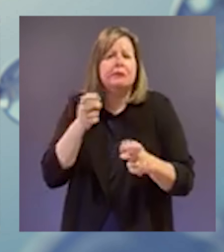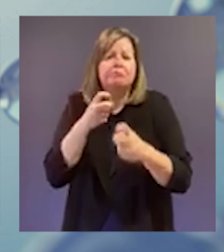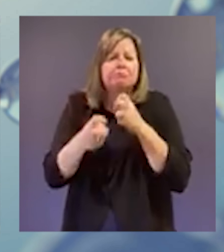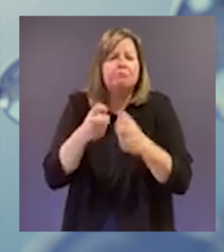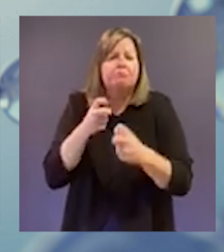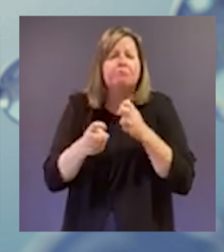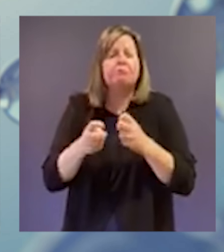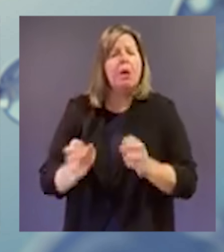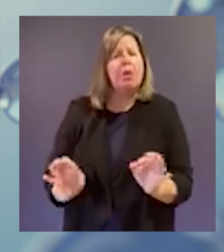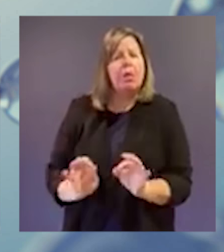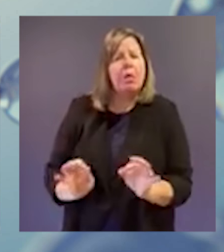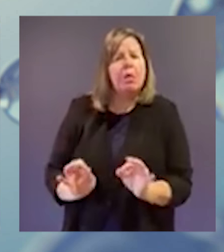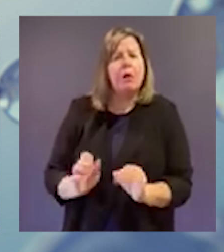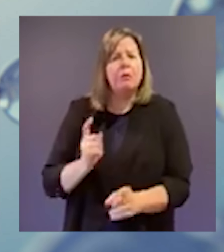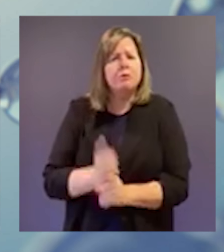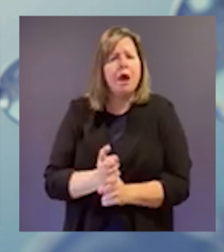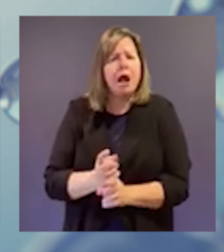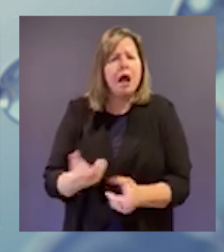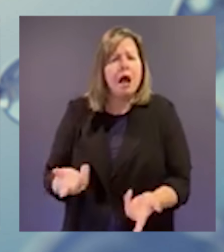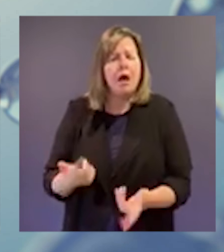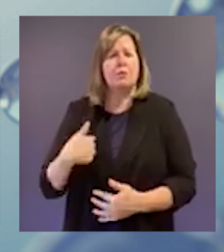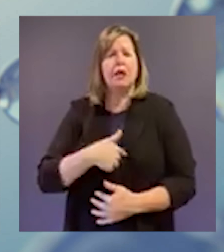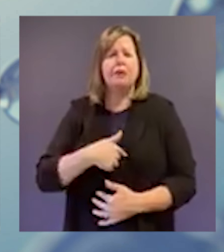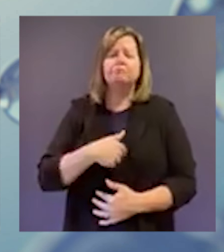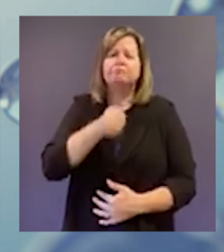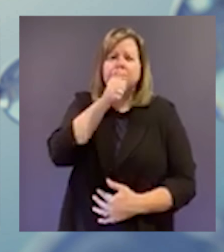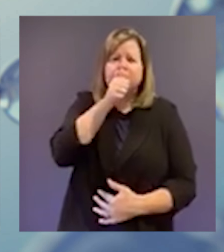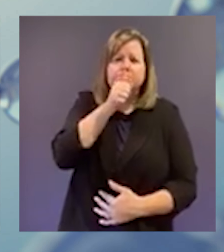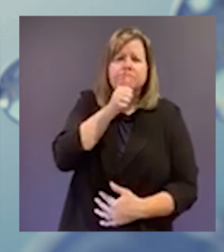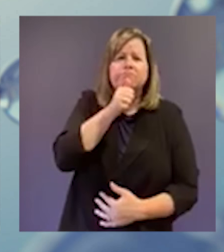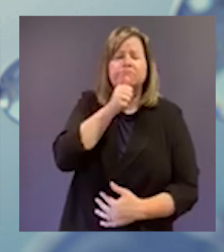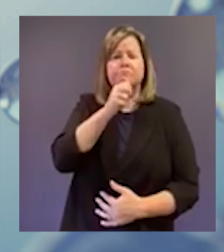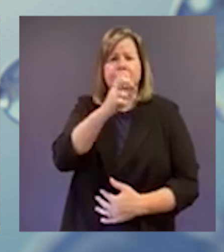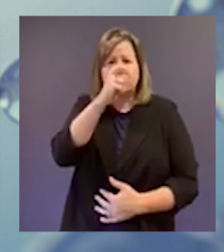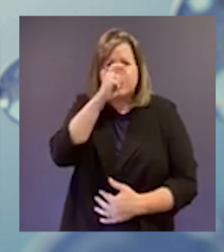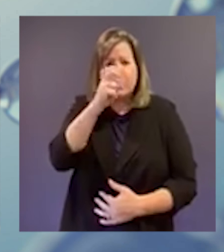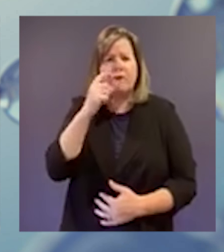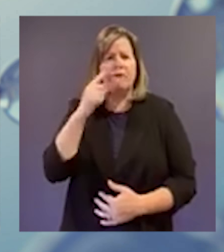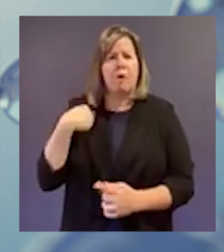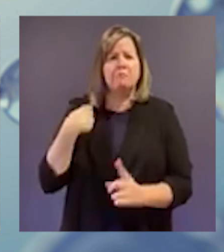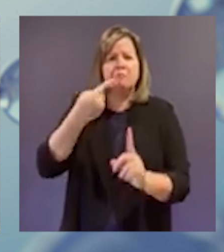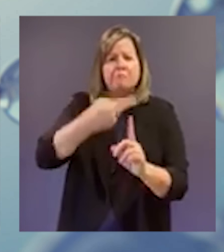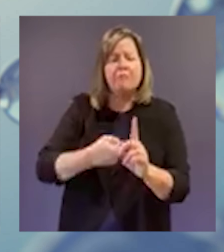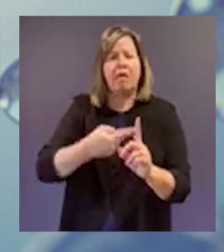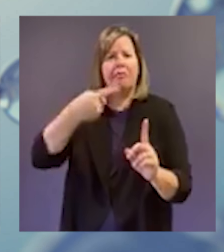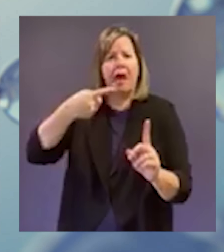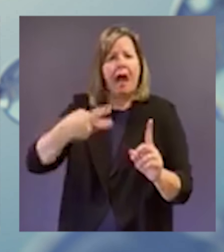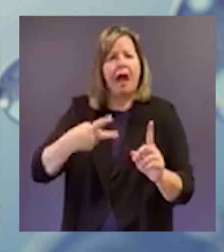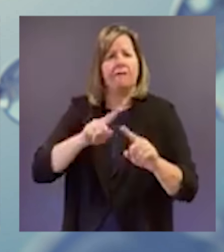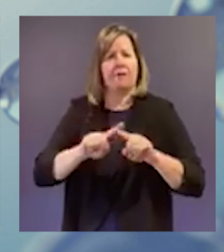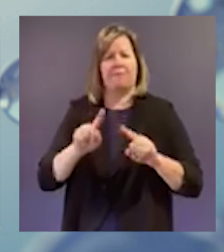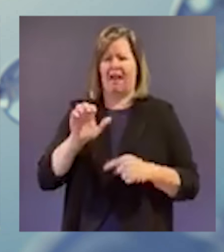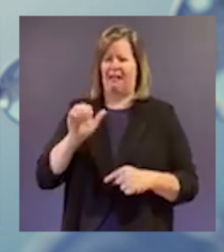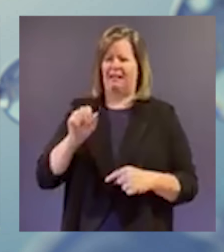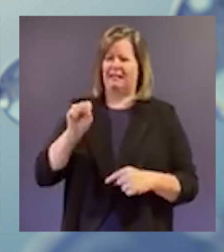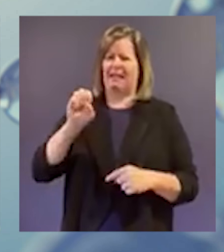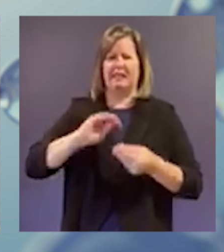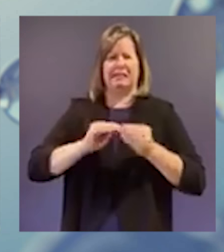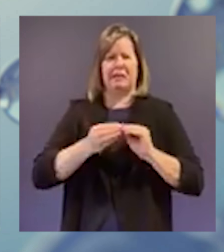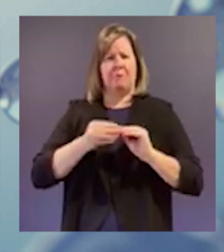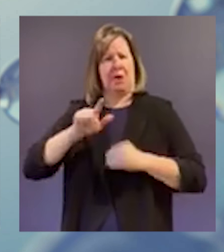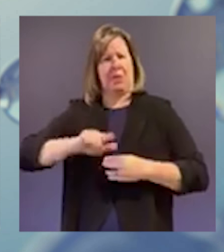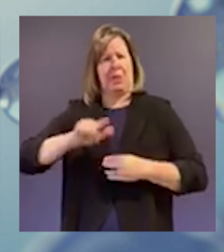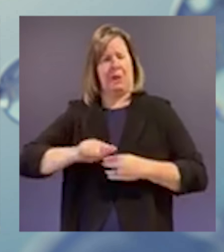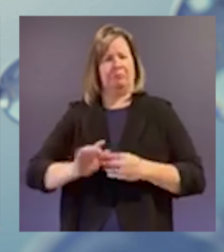sacrificing so much for the past month and a half, and yet our case numbers are so low, and it doesn't seem like this was really